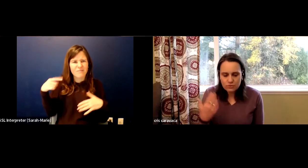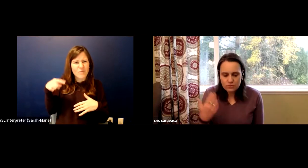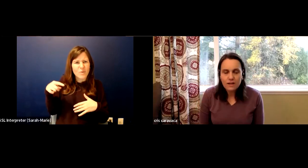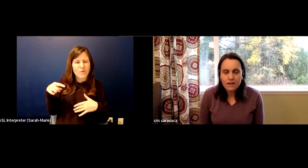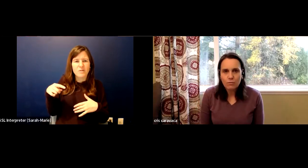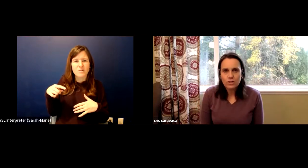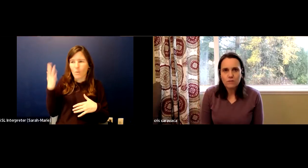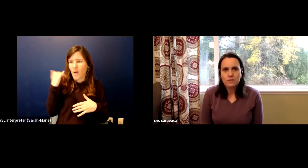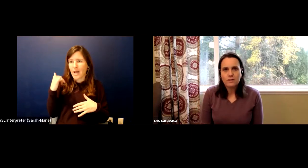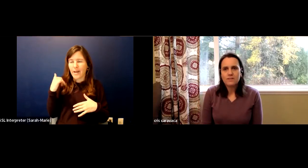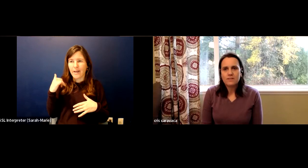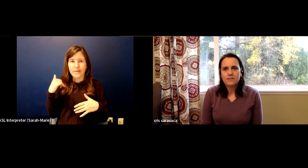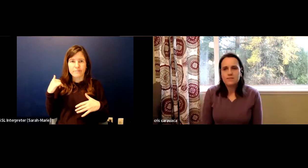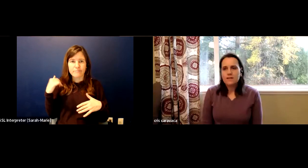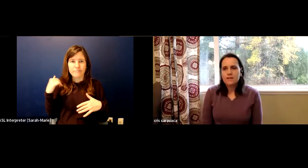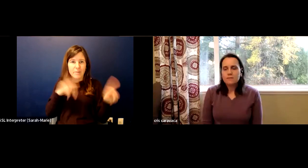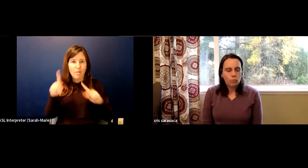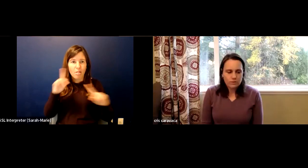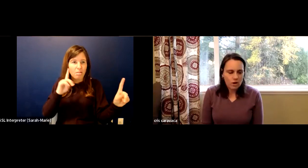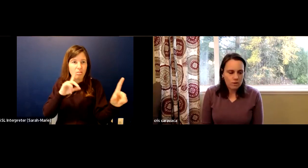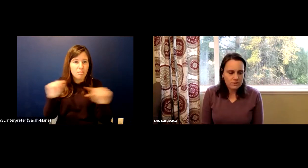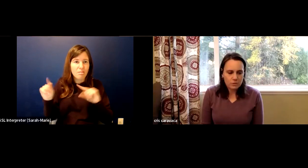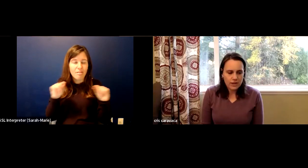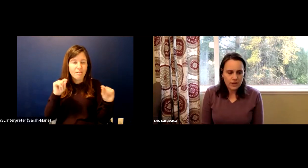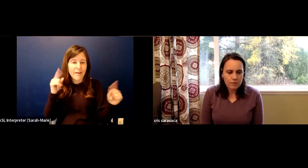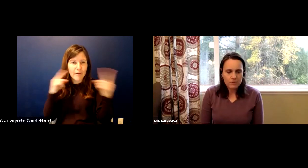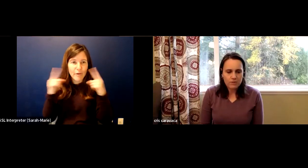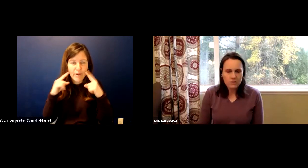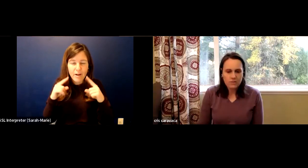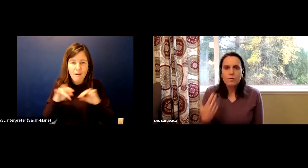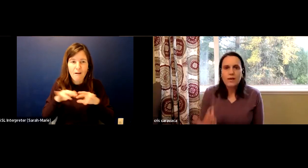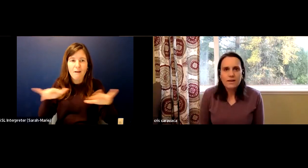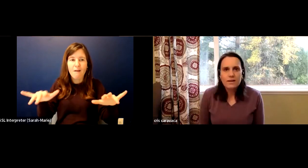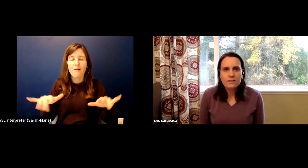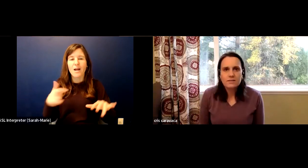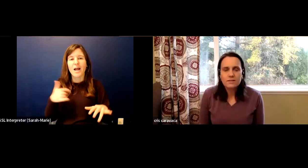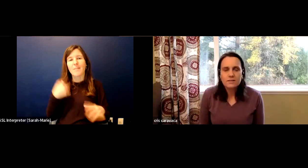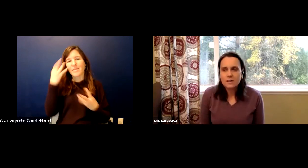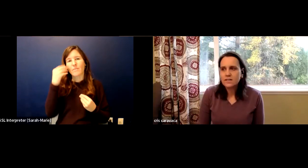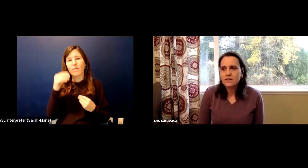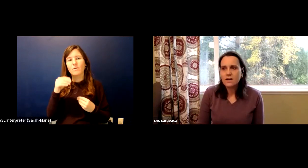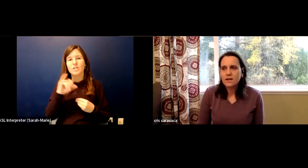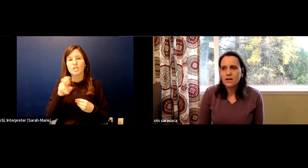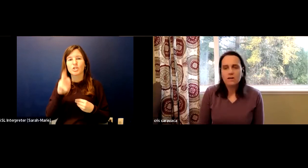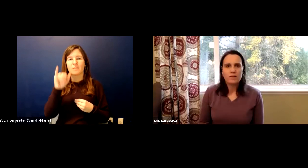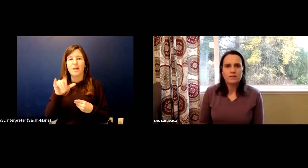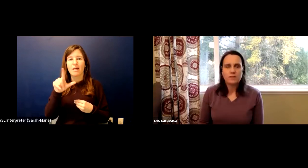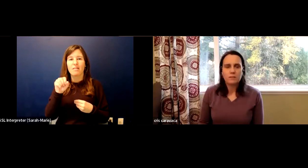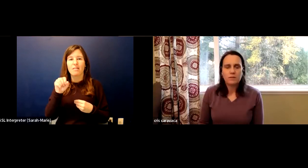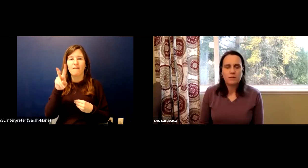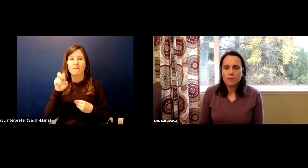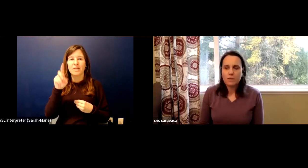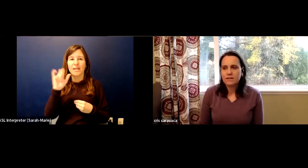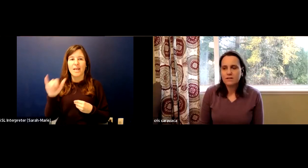I'm just reflecting on Jeremy Loveday's wonderful comments this morning about how we had a CRD Art